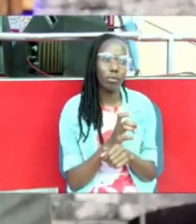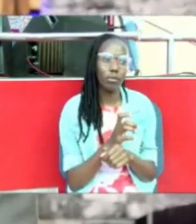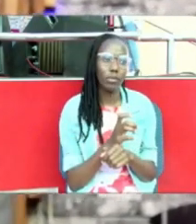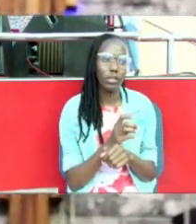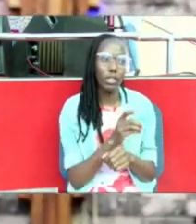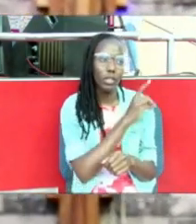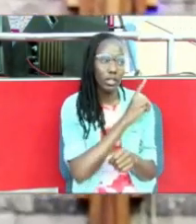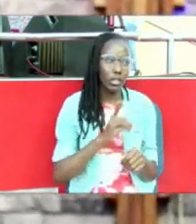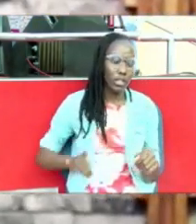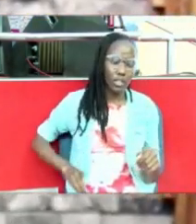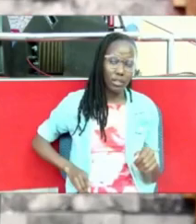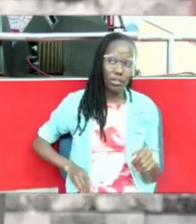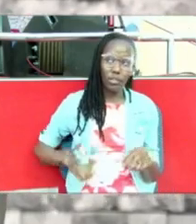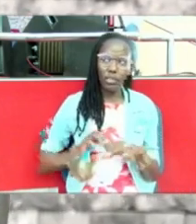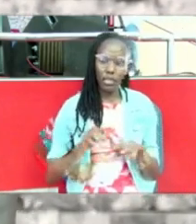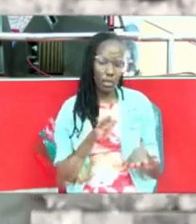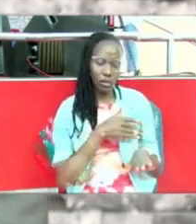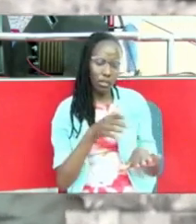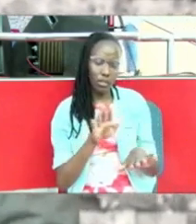David in Psalms 84 said,